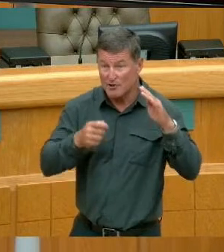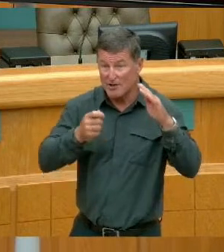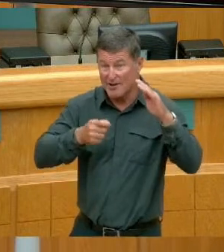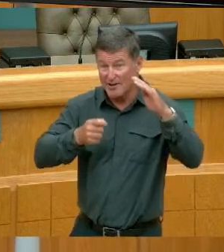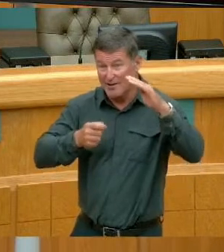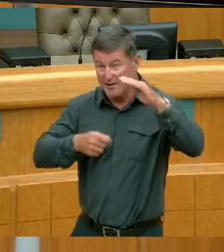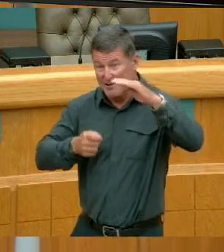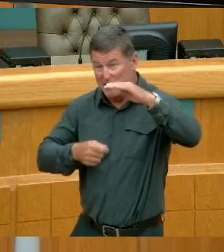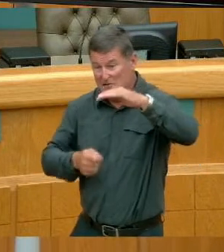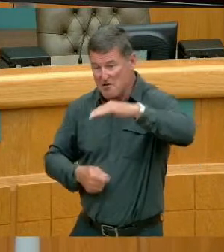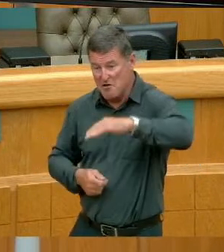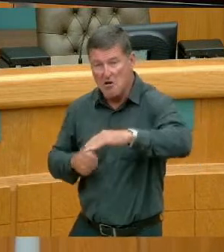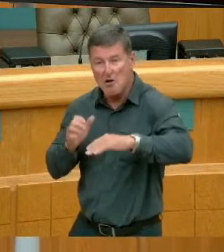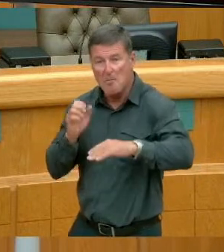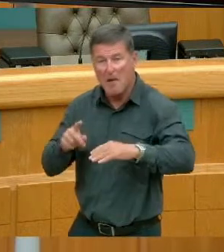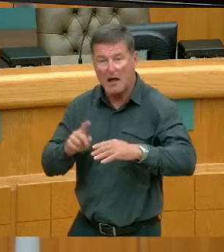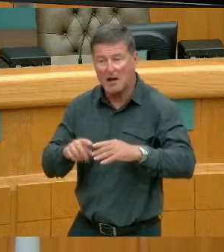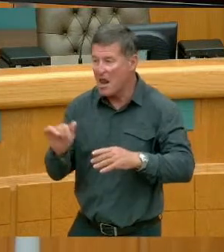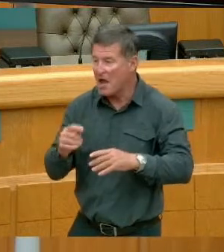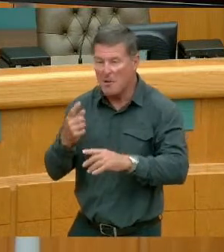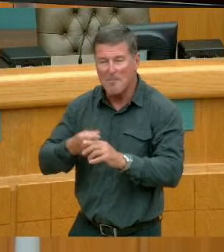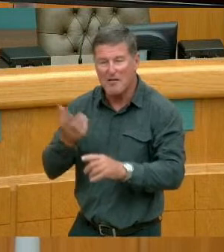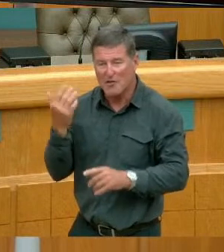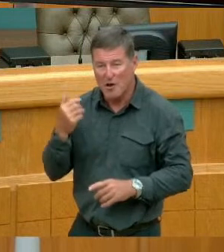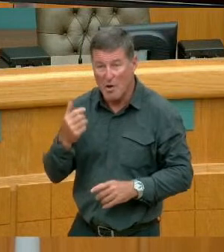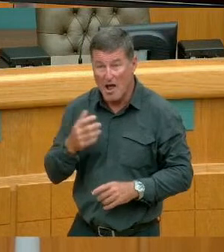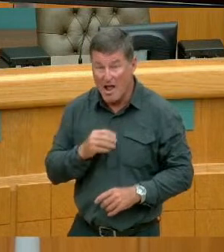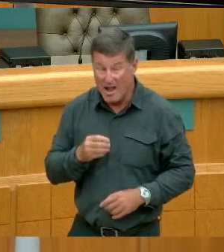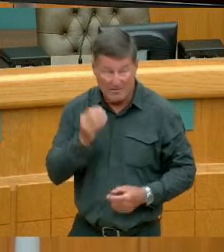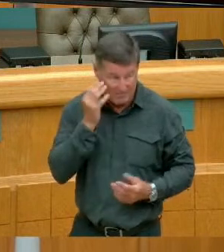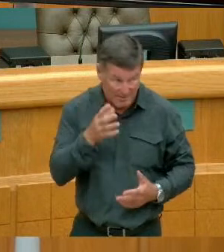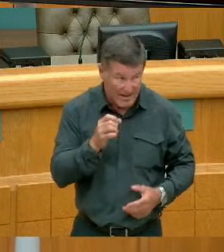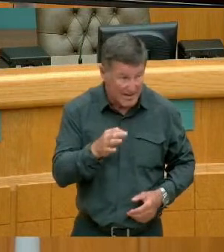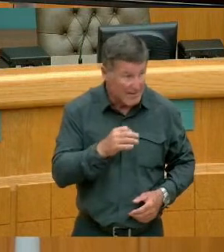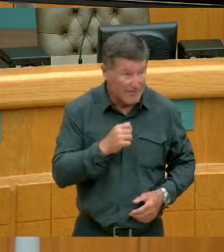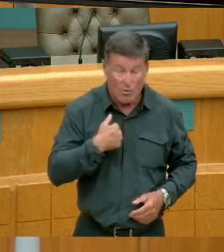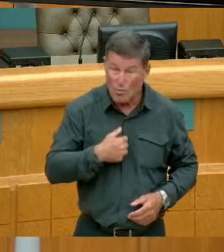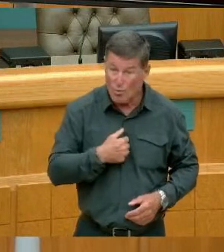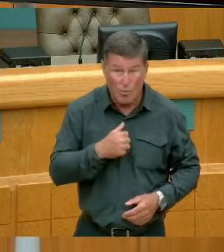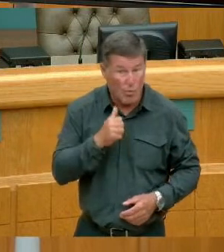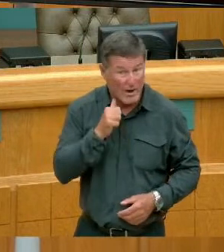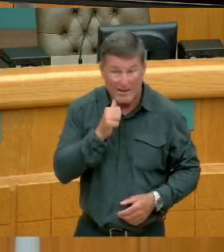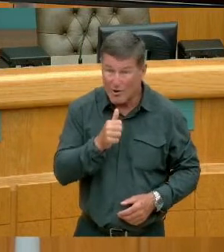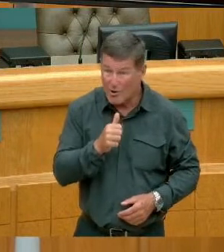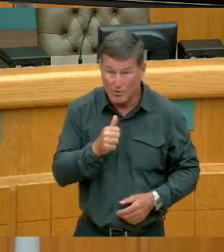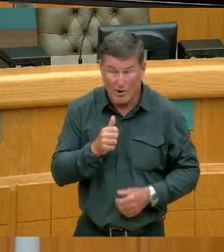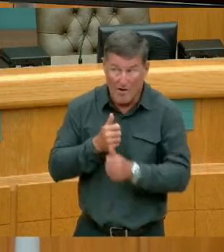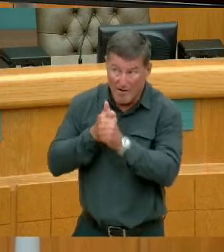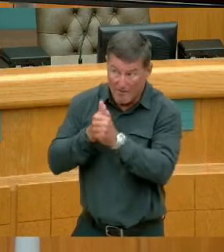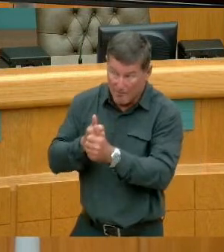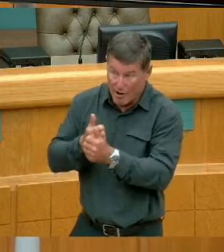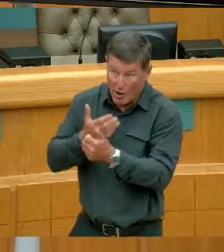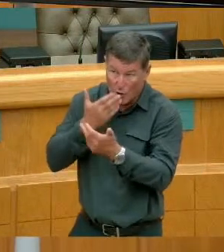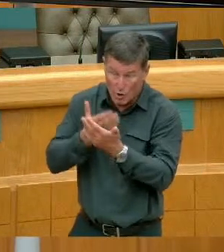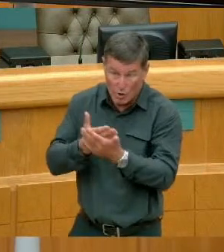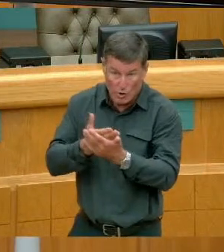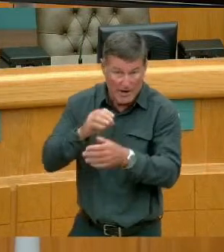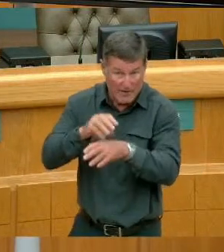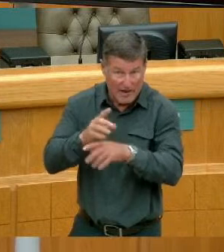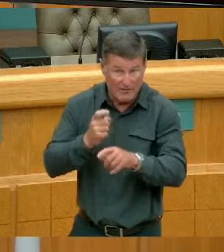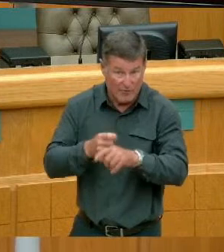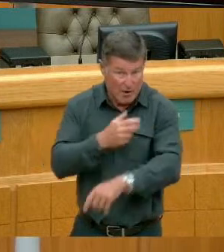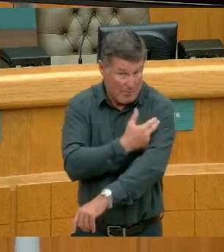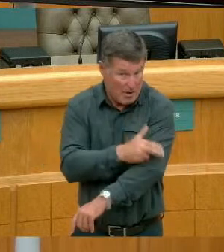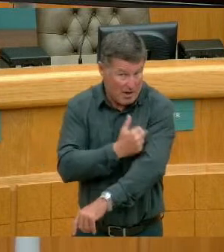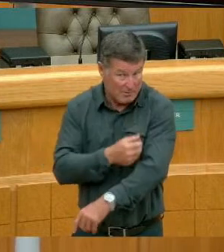there, and in fact, it could get worse if we don't heed this good advice that our 3 hospitals have given to